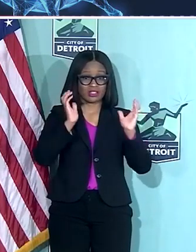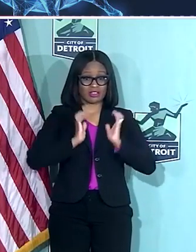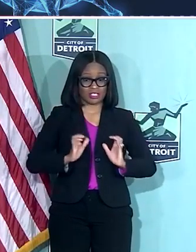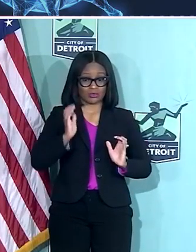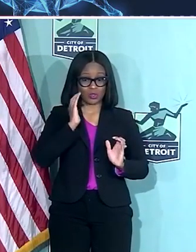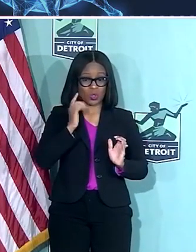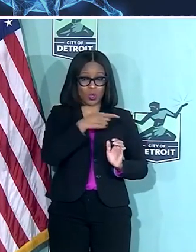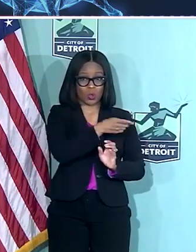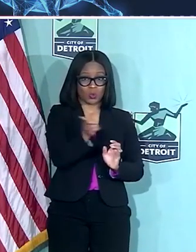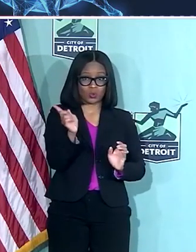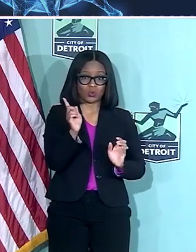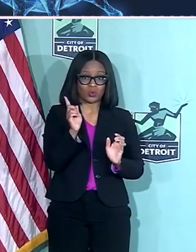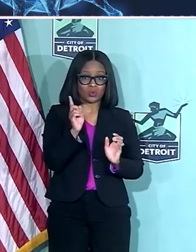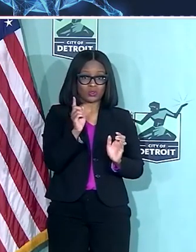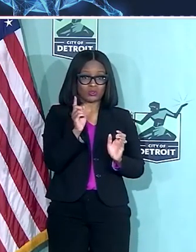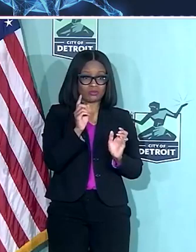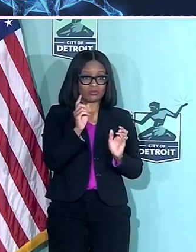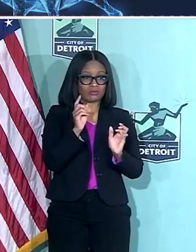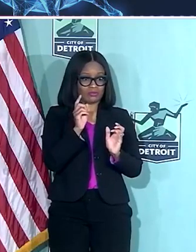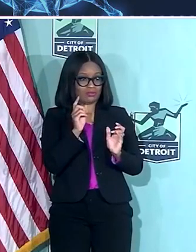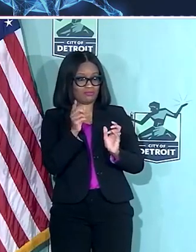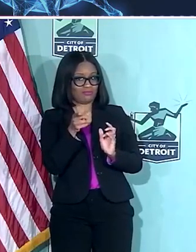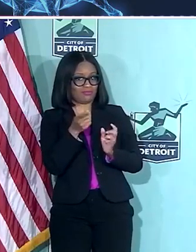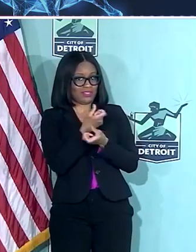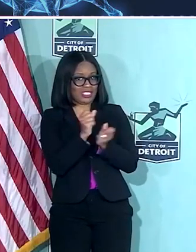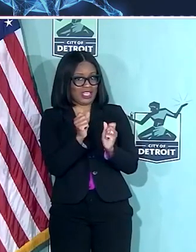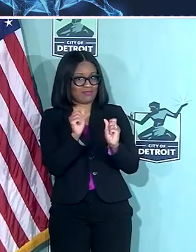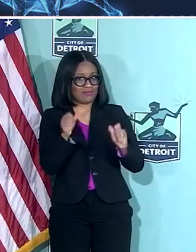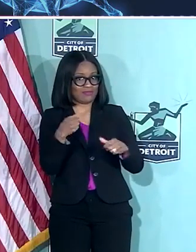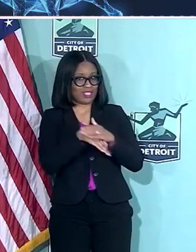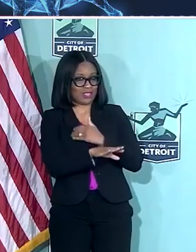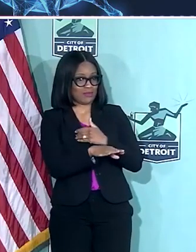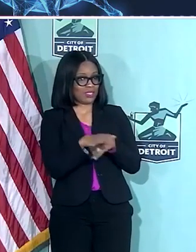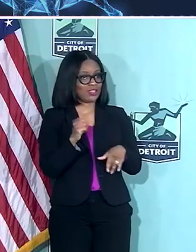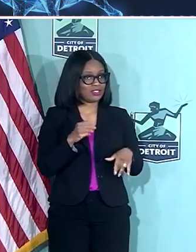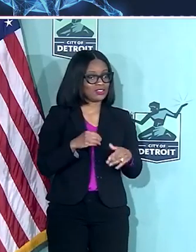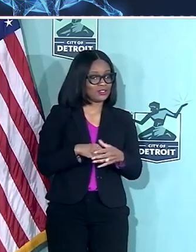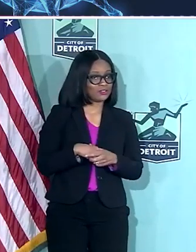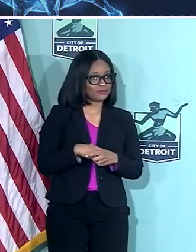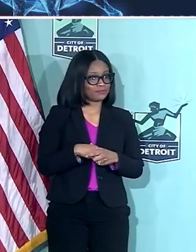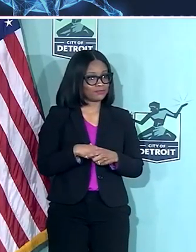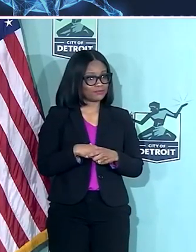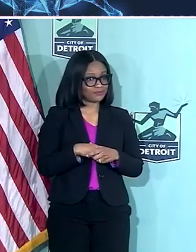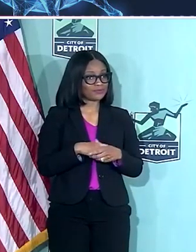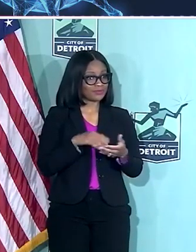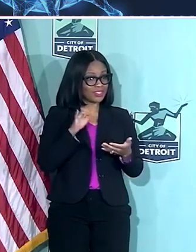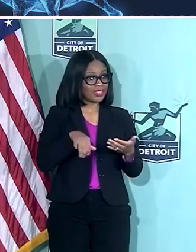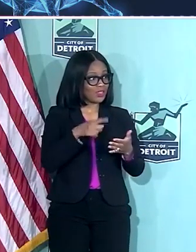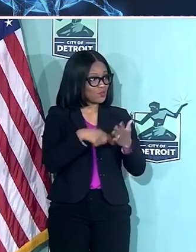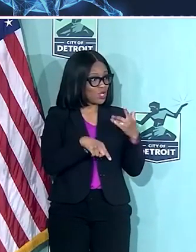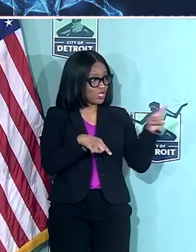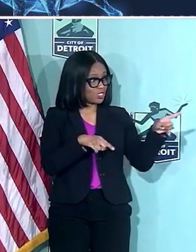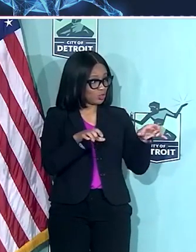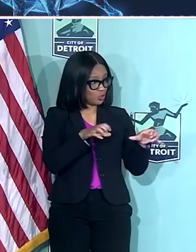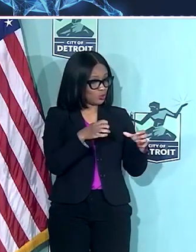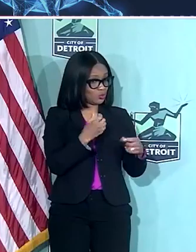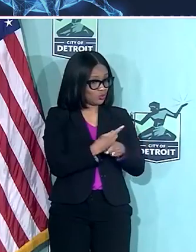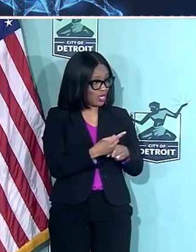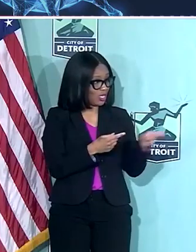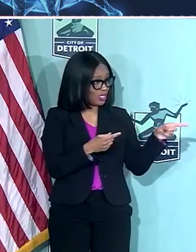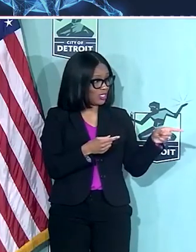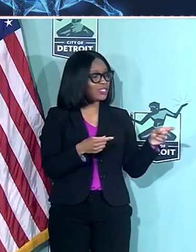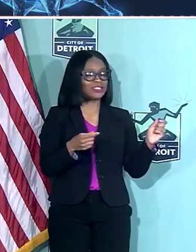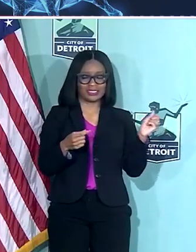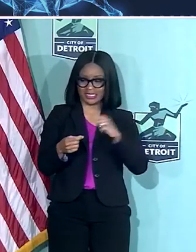as an entrepreneur is going to want to show their customers that you're safe, and that's what you're hearing, aren't you, Fame, from your colleagues?